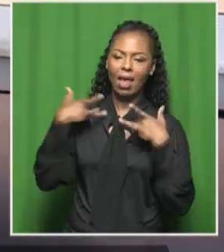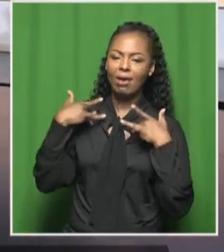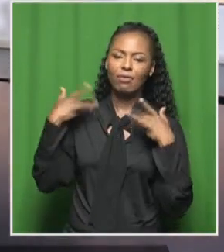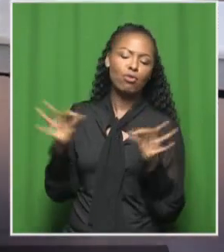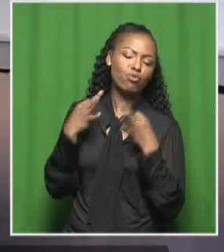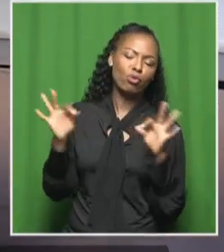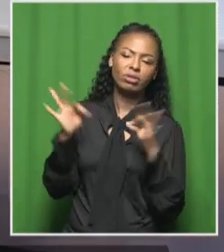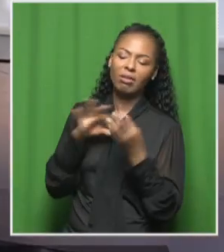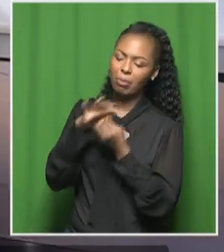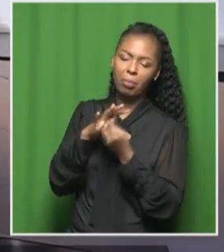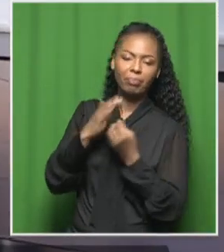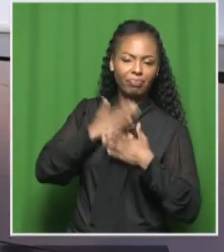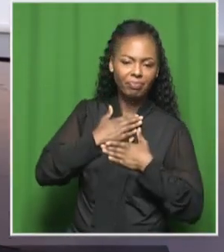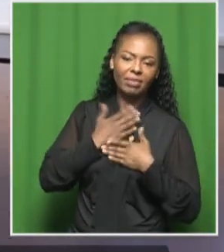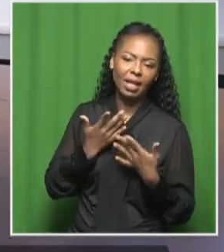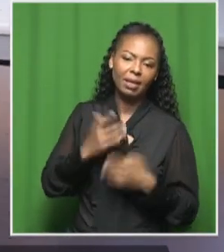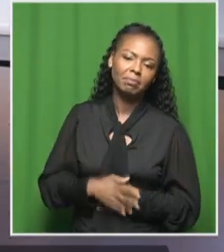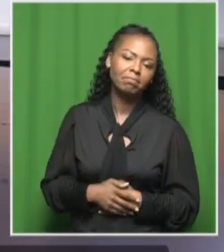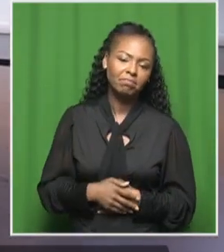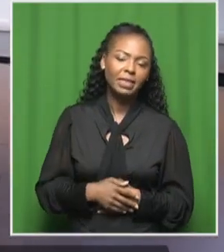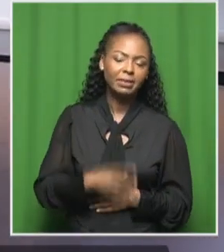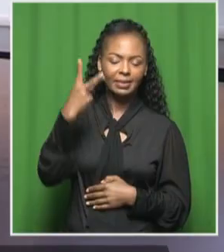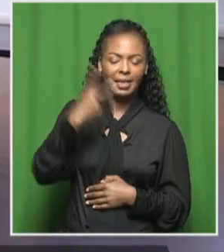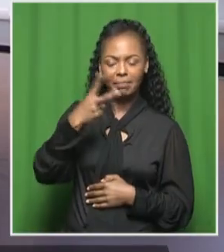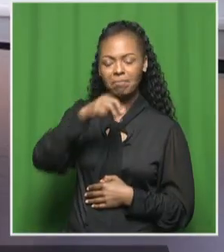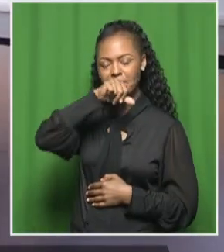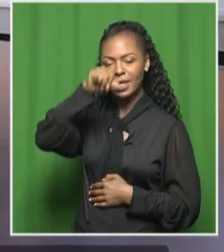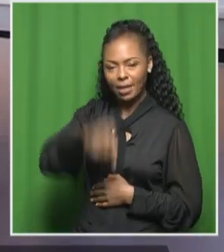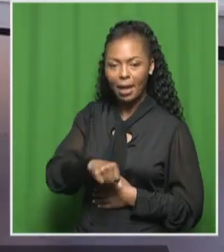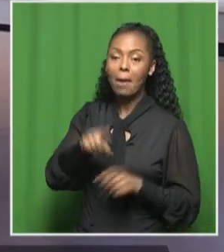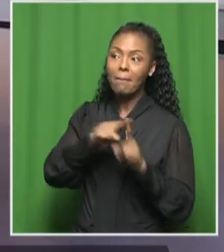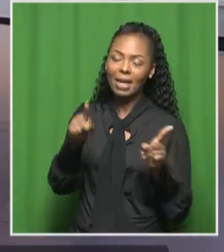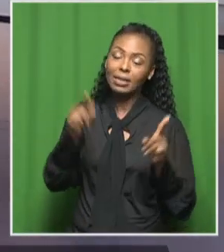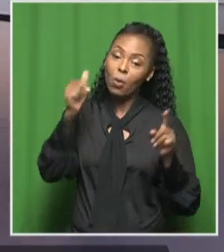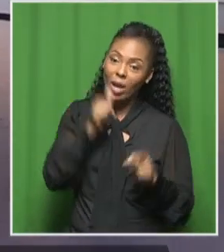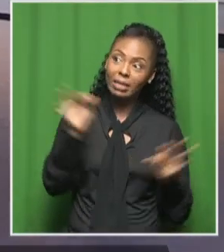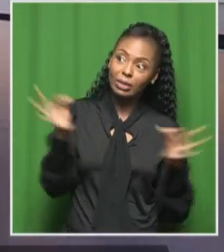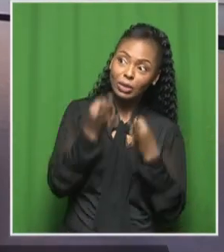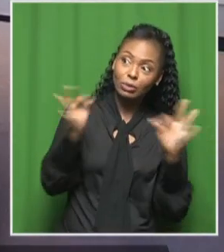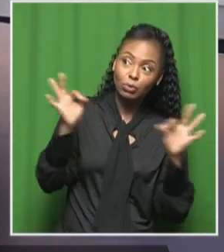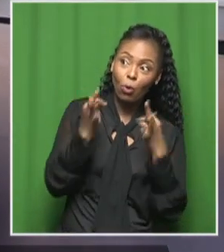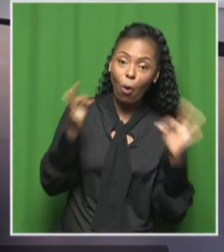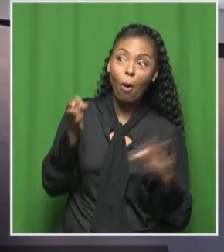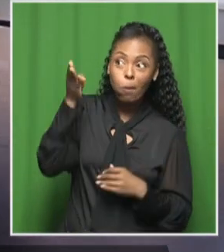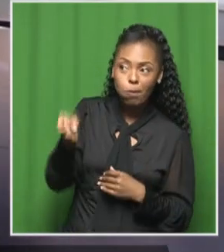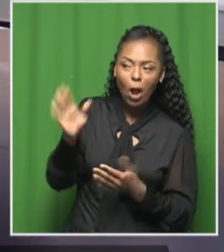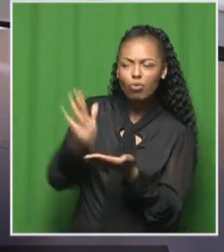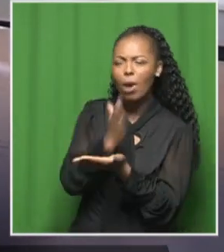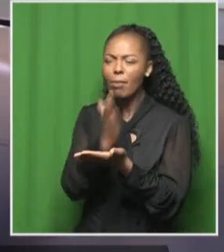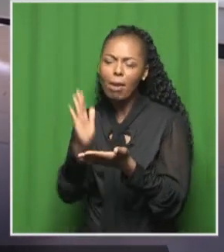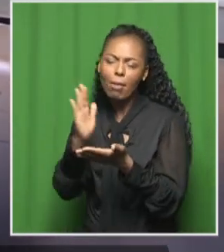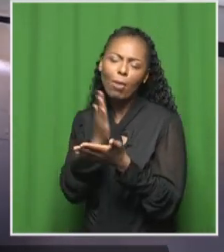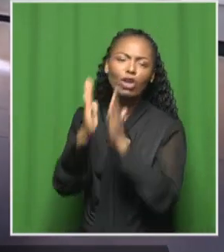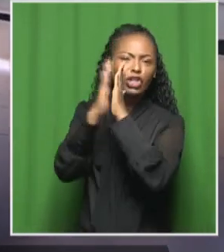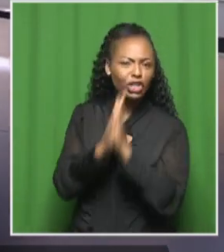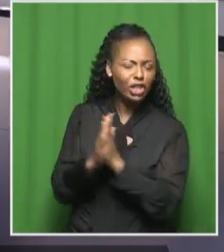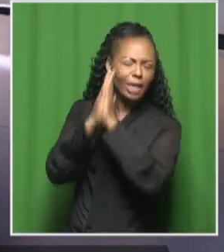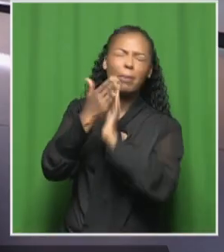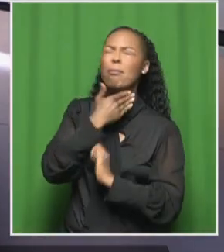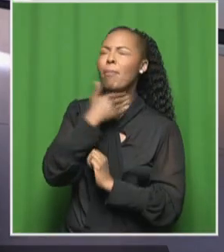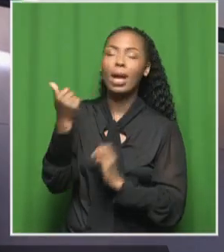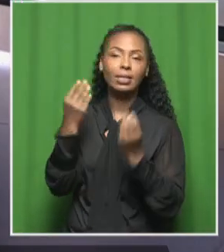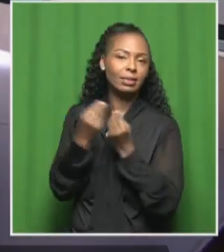it was second nature to me. So, but singing in church is probably the best teaching experience that you could ever get, or training you